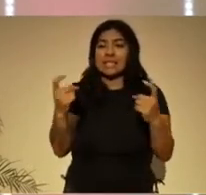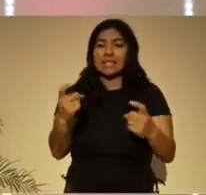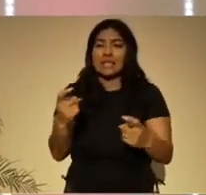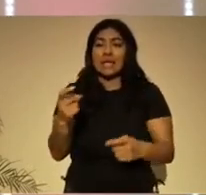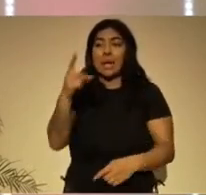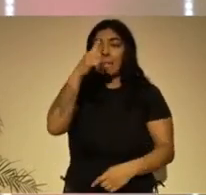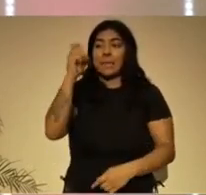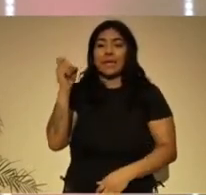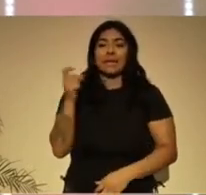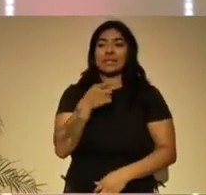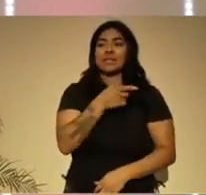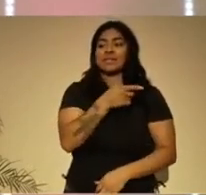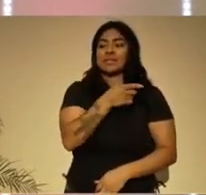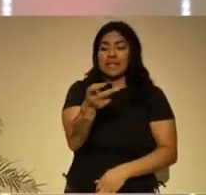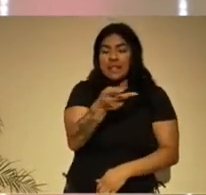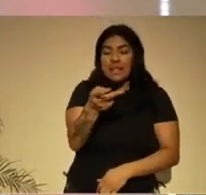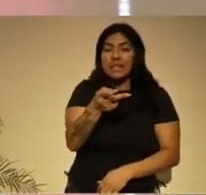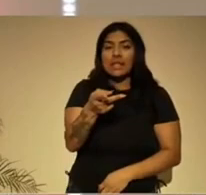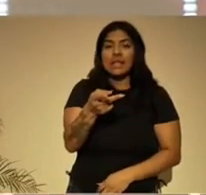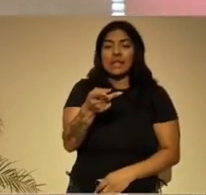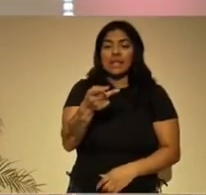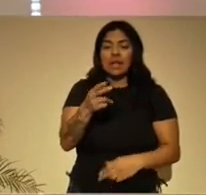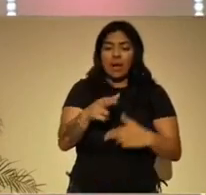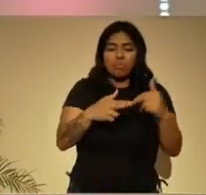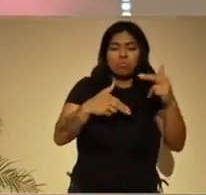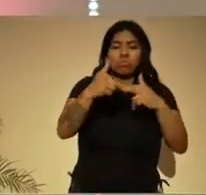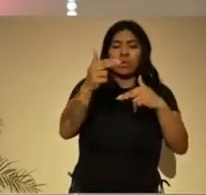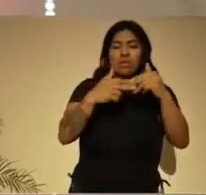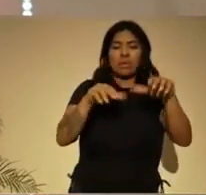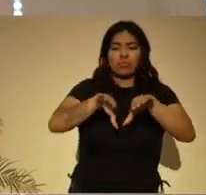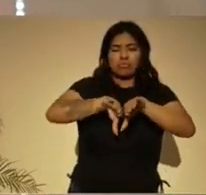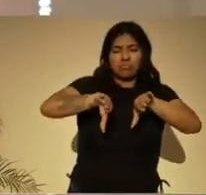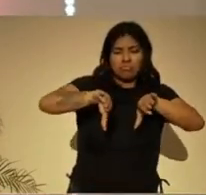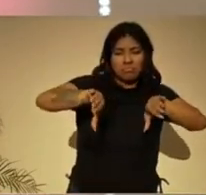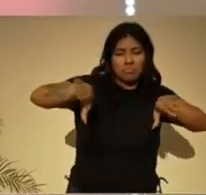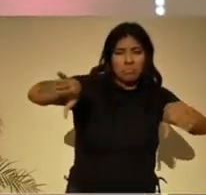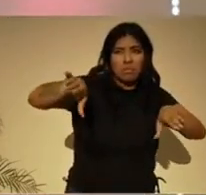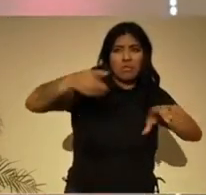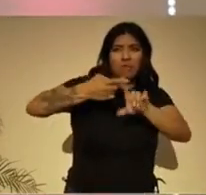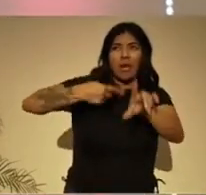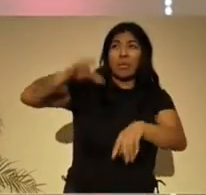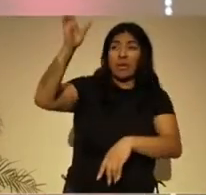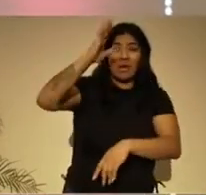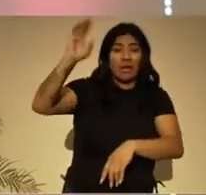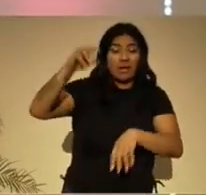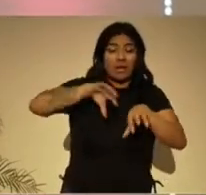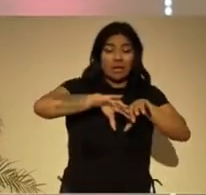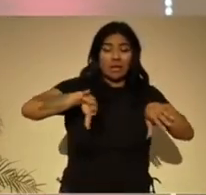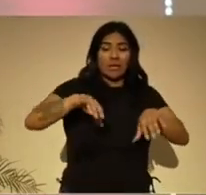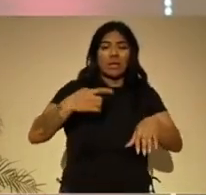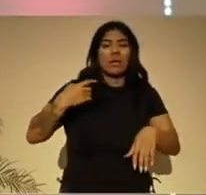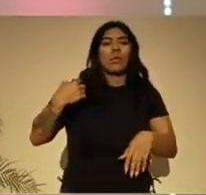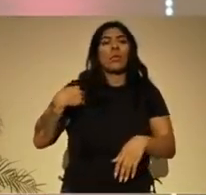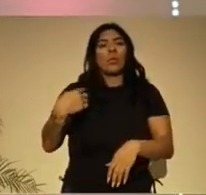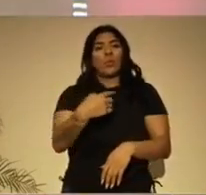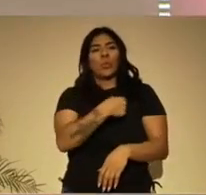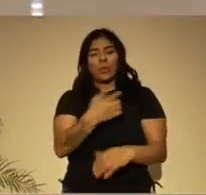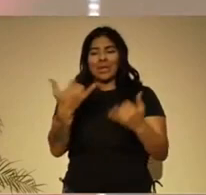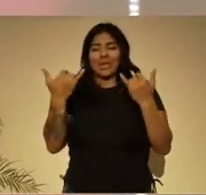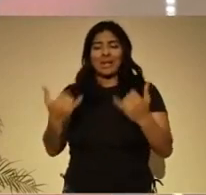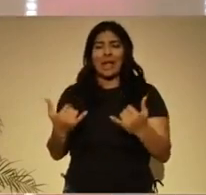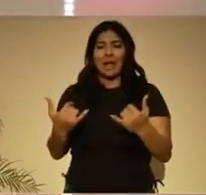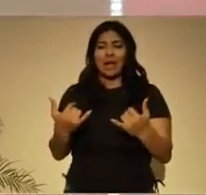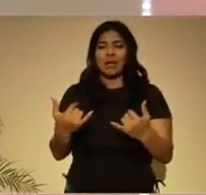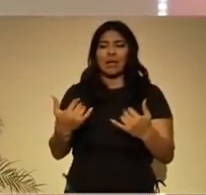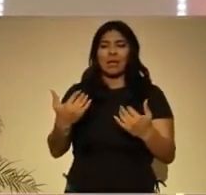it, and because it started to build that gap and that separation between God and them, there is now a